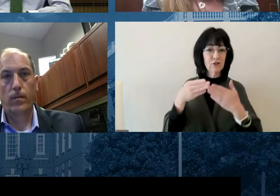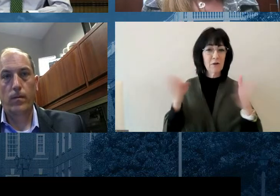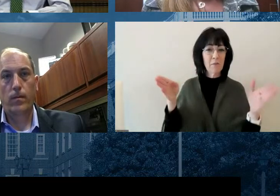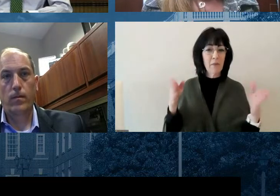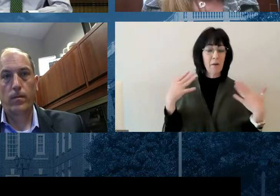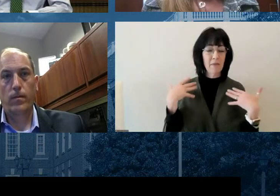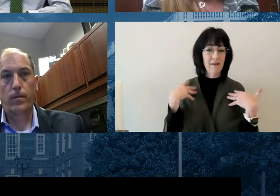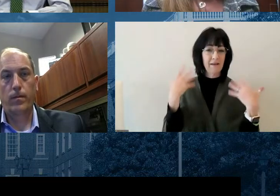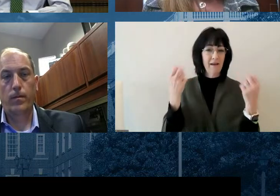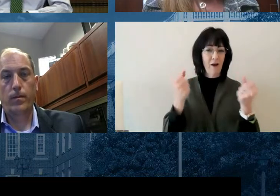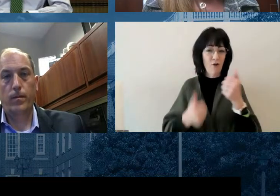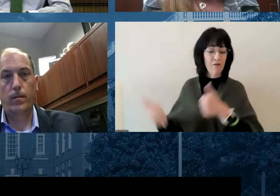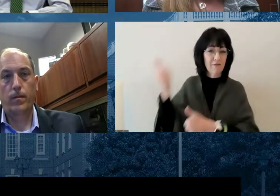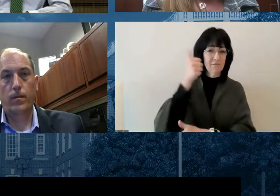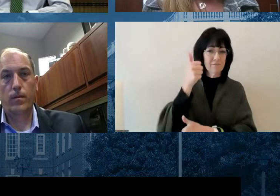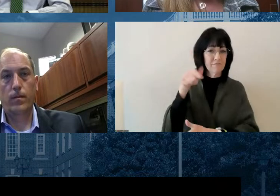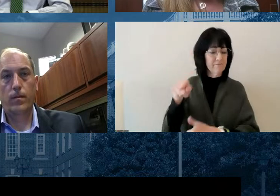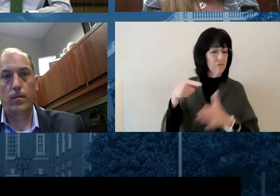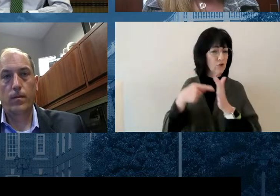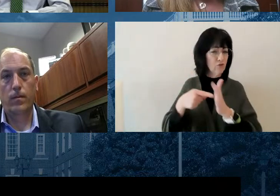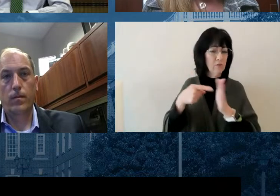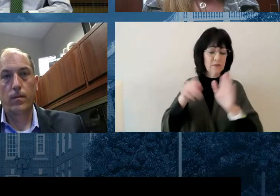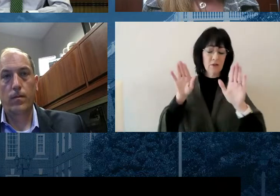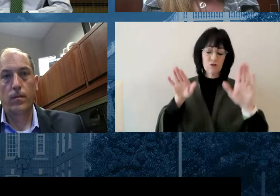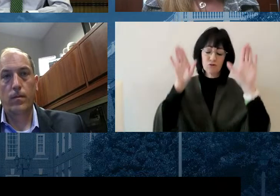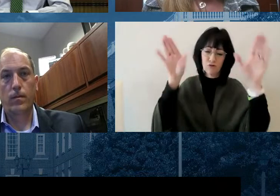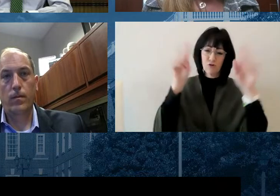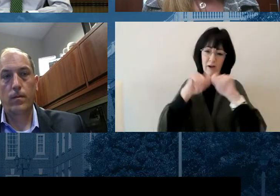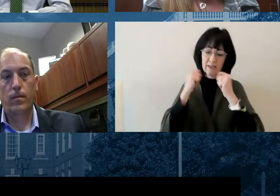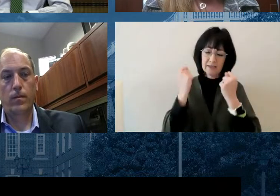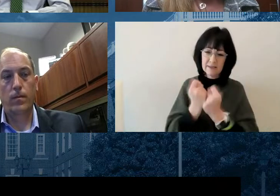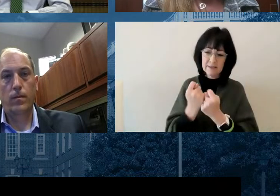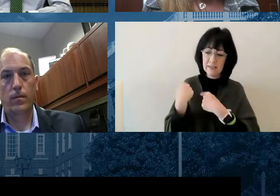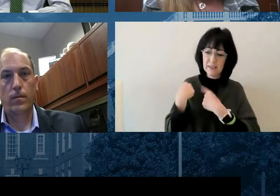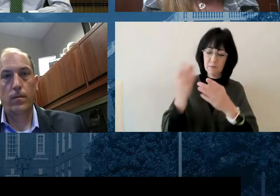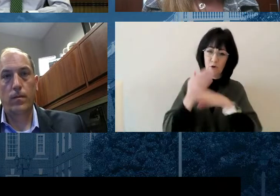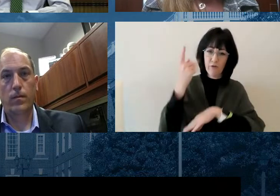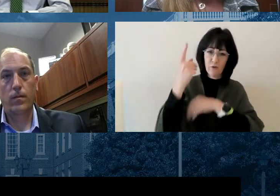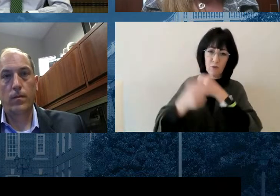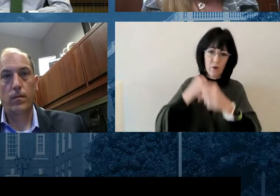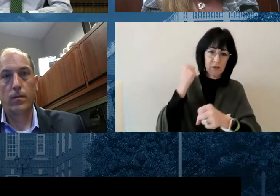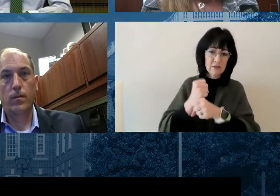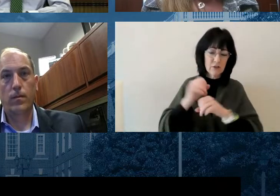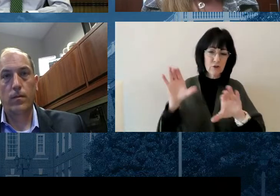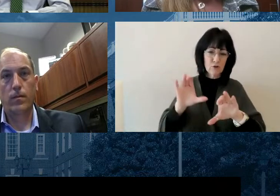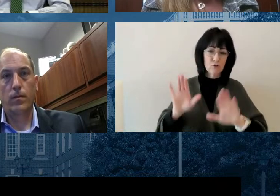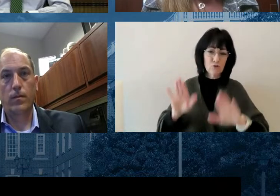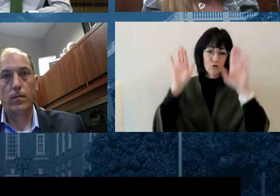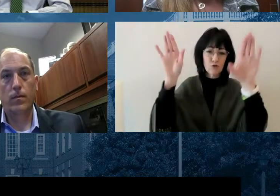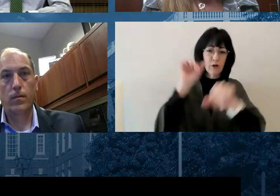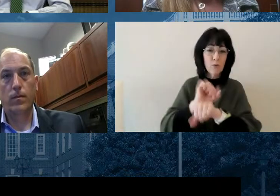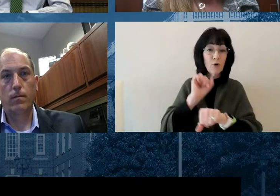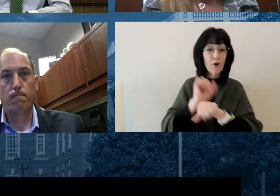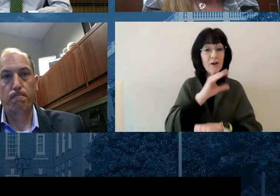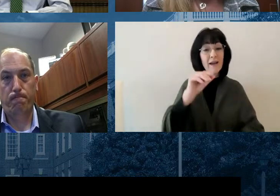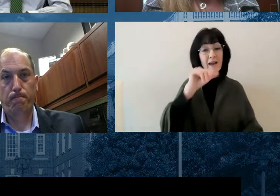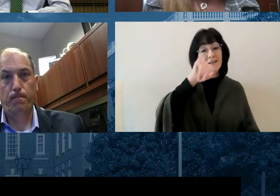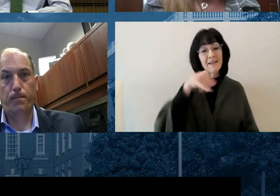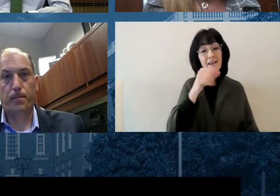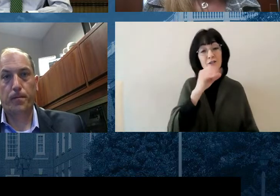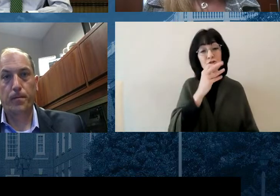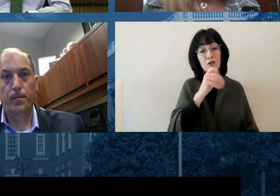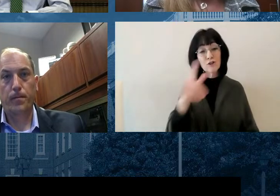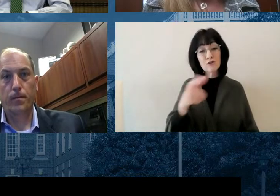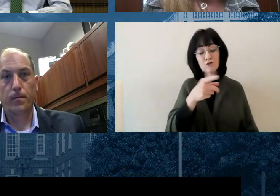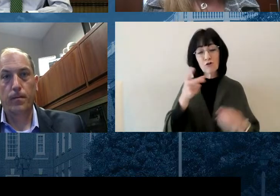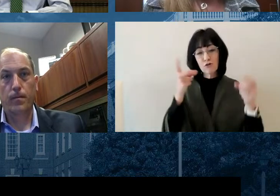just a fantastic team on the ground in our state for over a year now, doing great work. And AJ Shaw, who's the director of